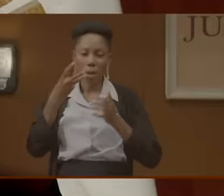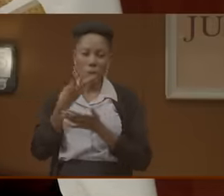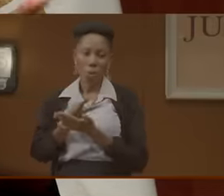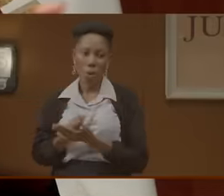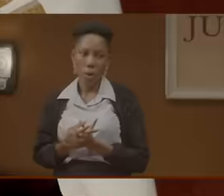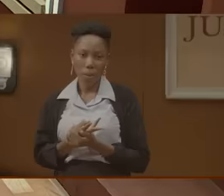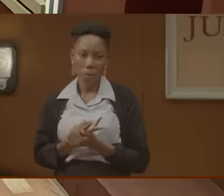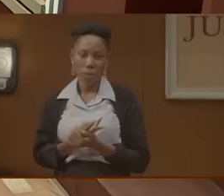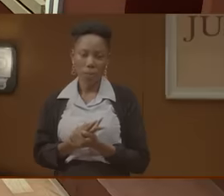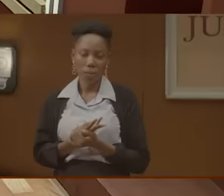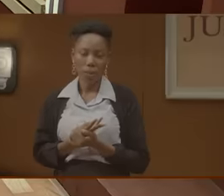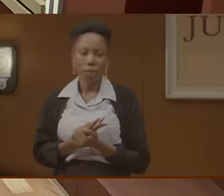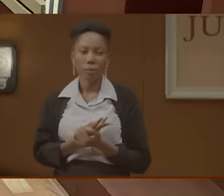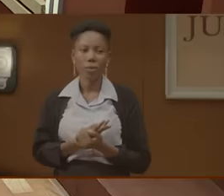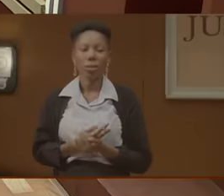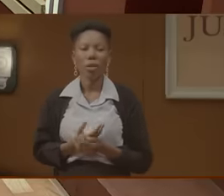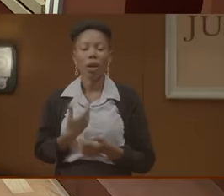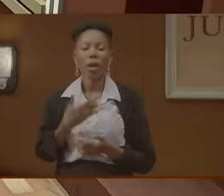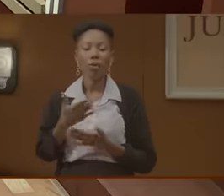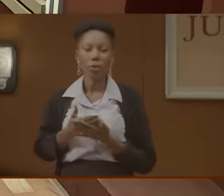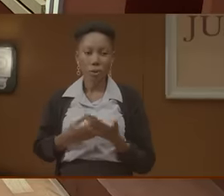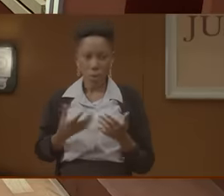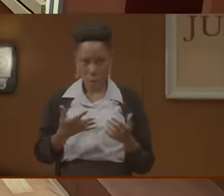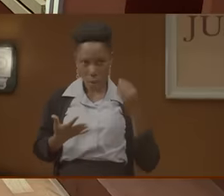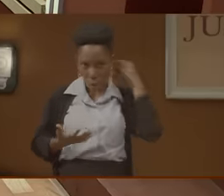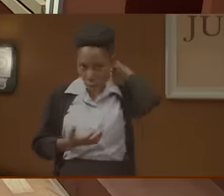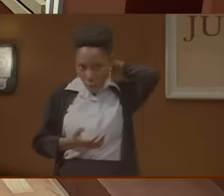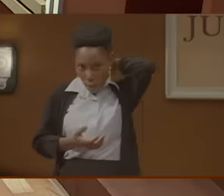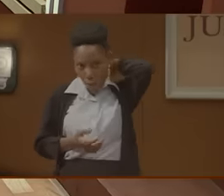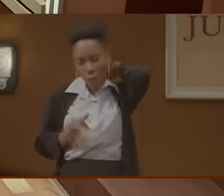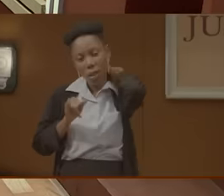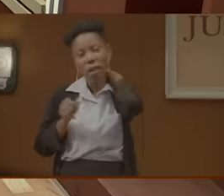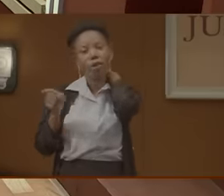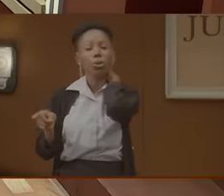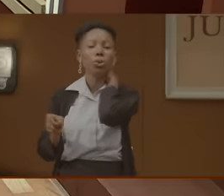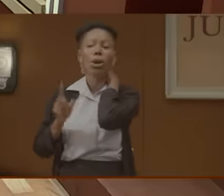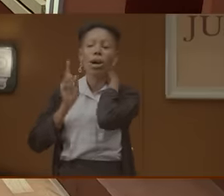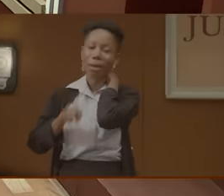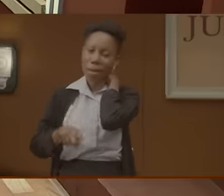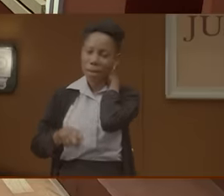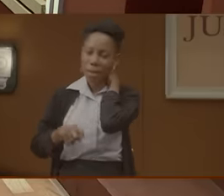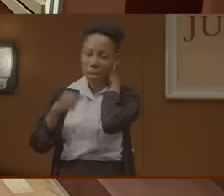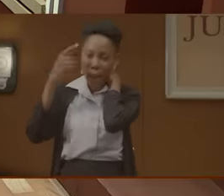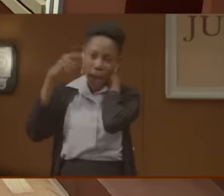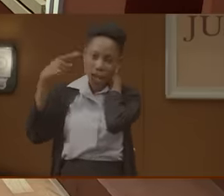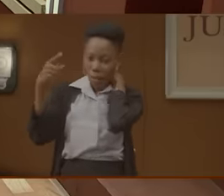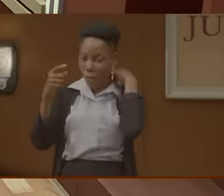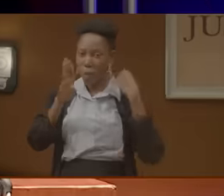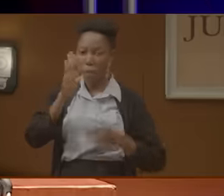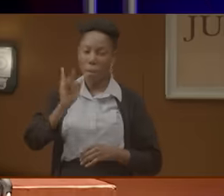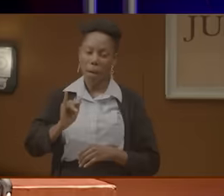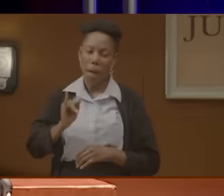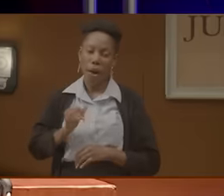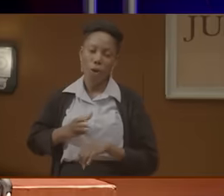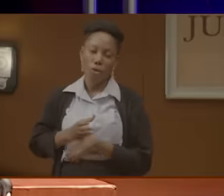other as well. There are some things you cannot achieve by force.